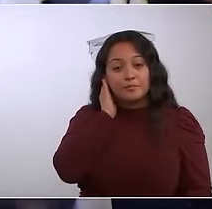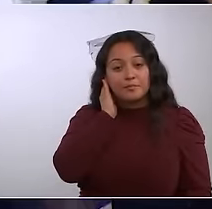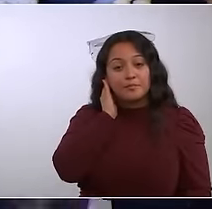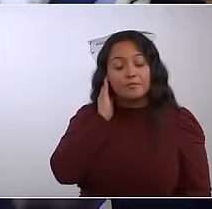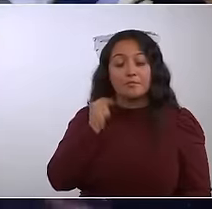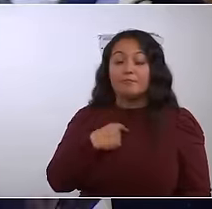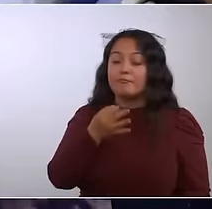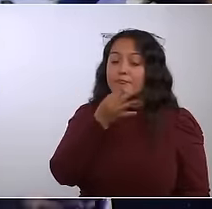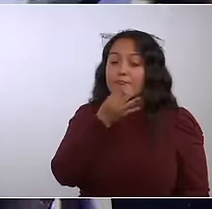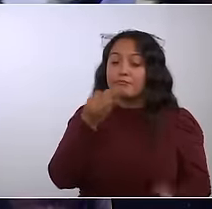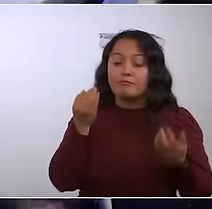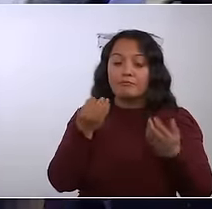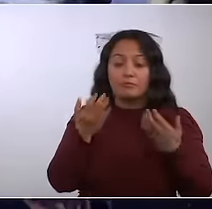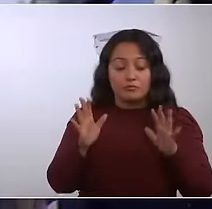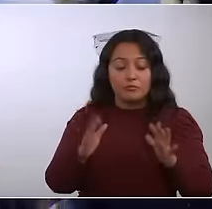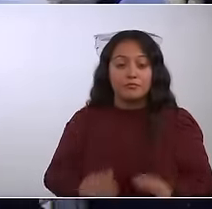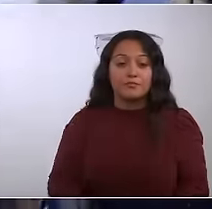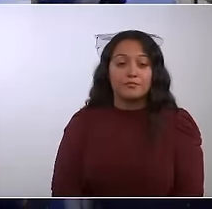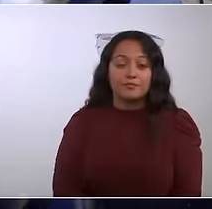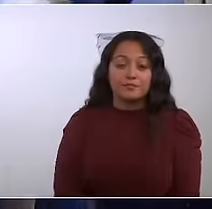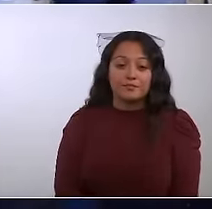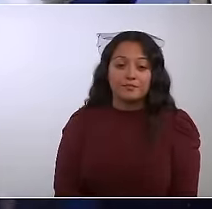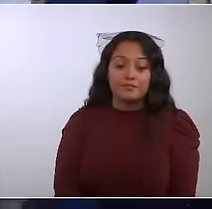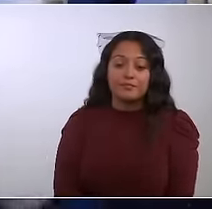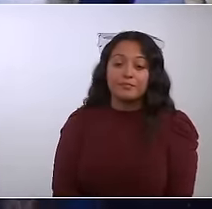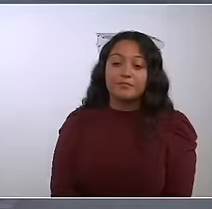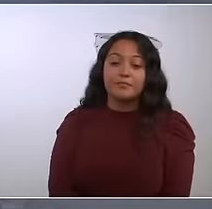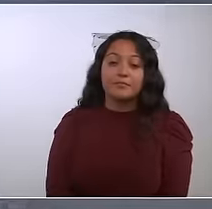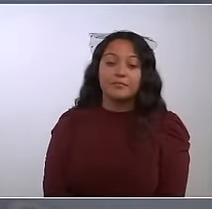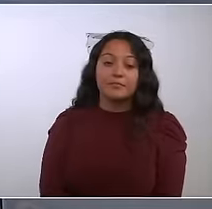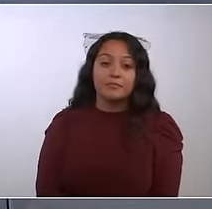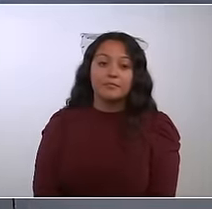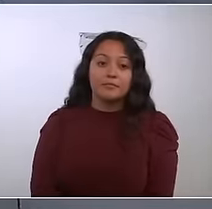Vamos on. Ya casi termino.